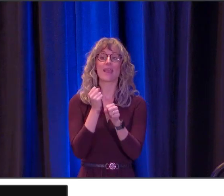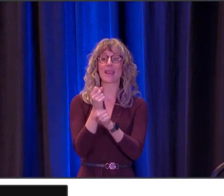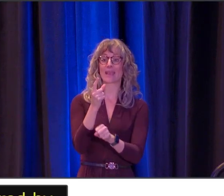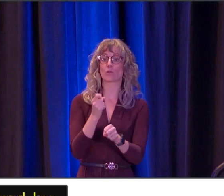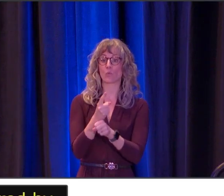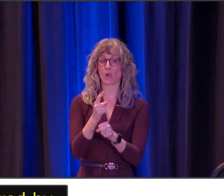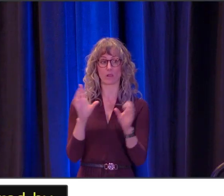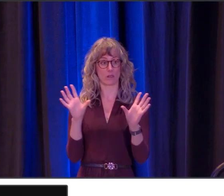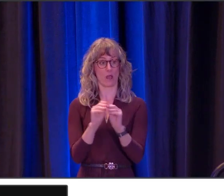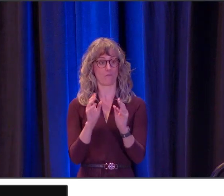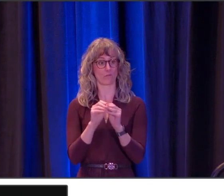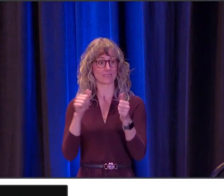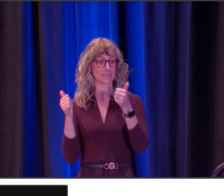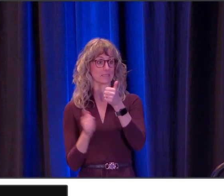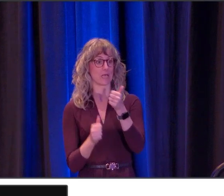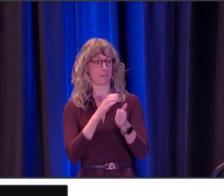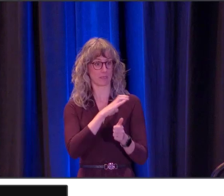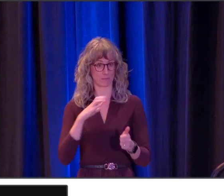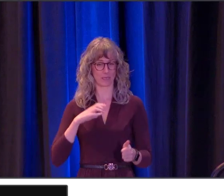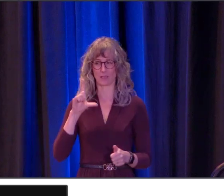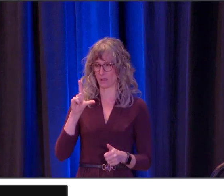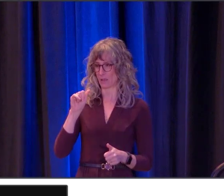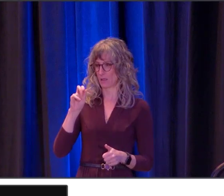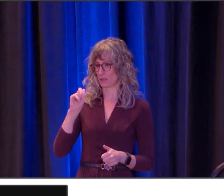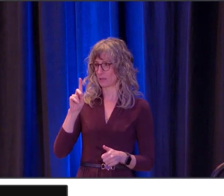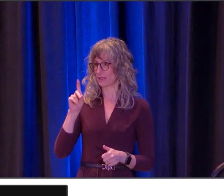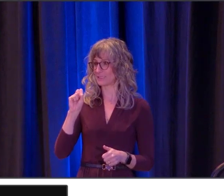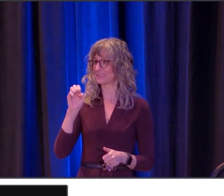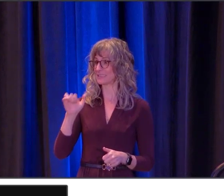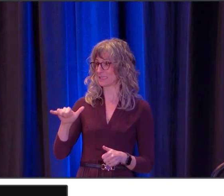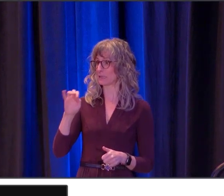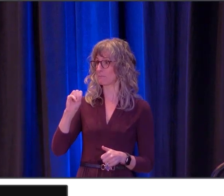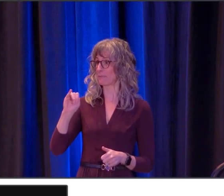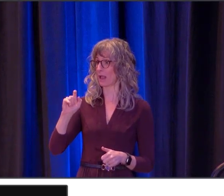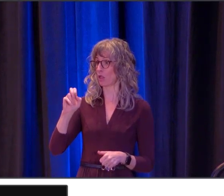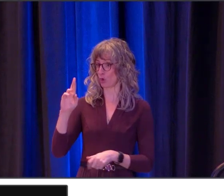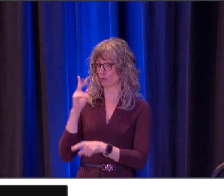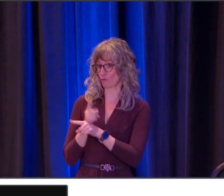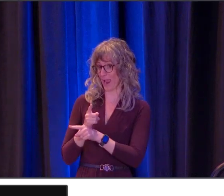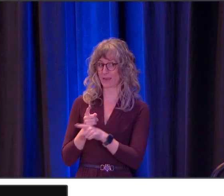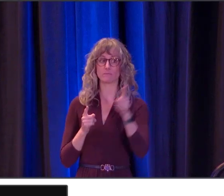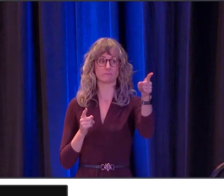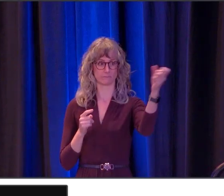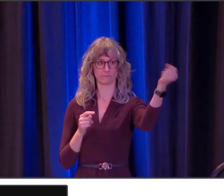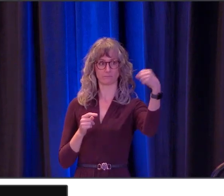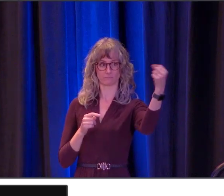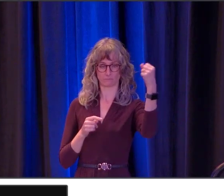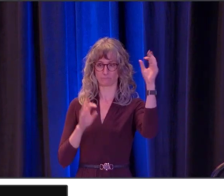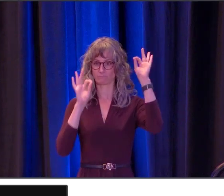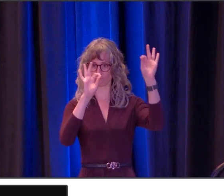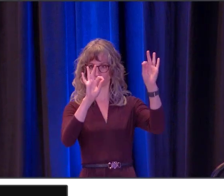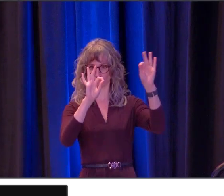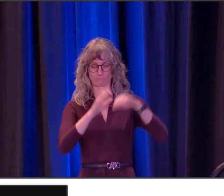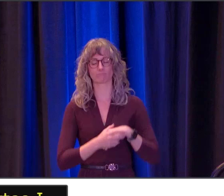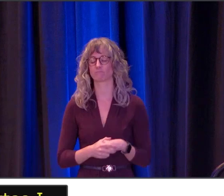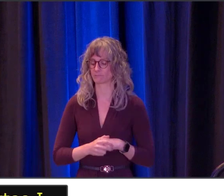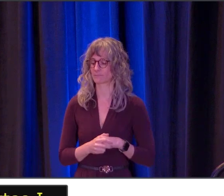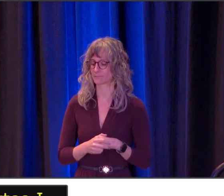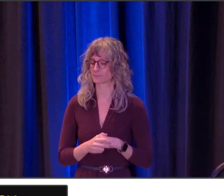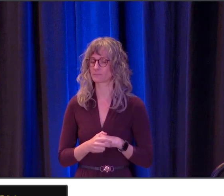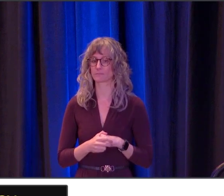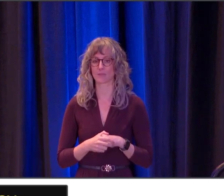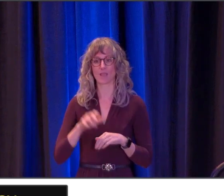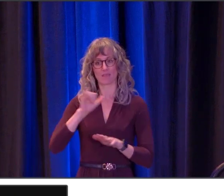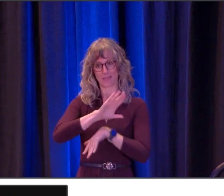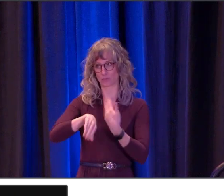Subcommittee, I believe, has been chaired by Lindsay Miller. Is that correct? Yes. Good guess. So that is the